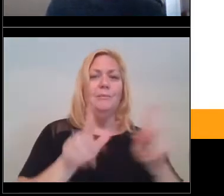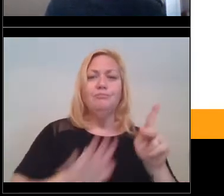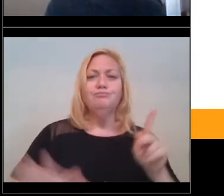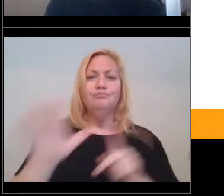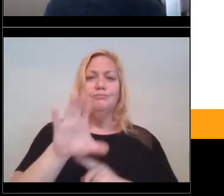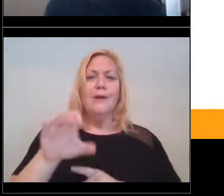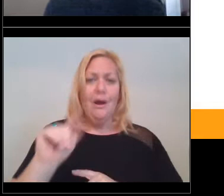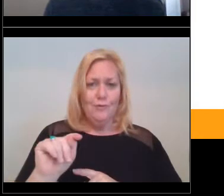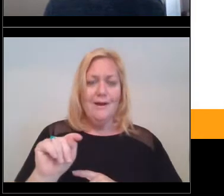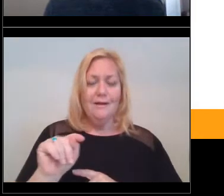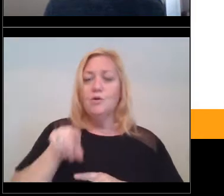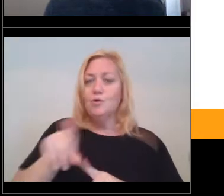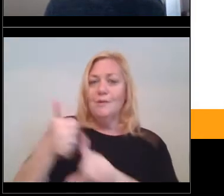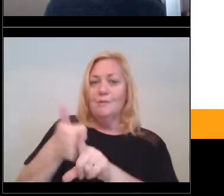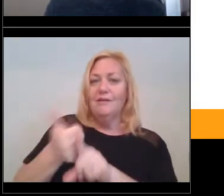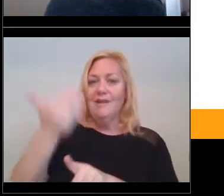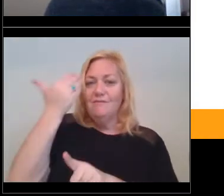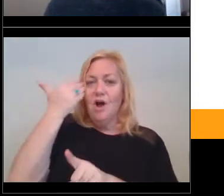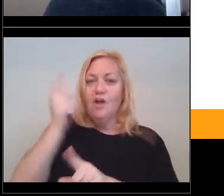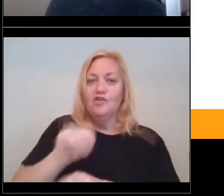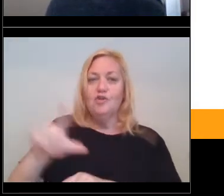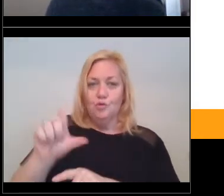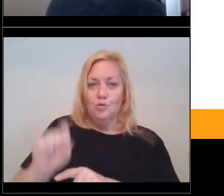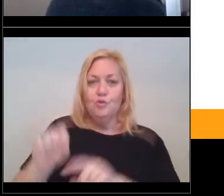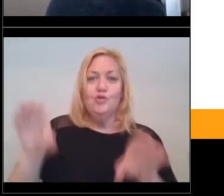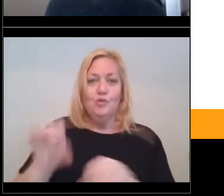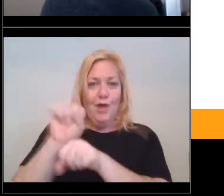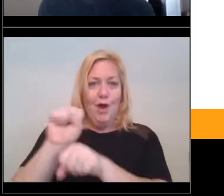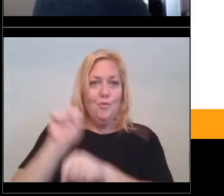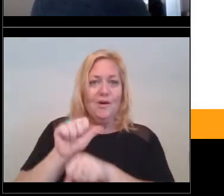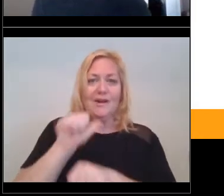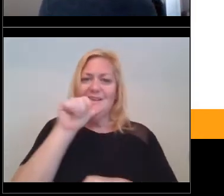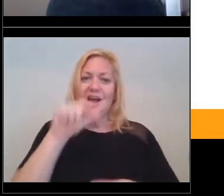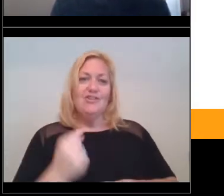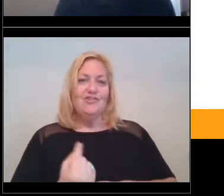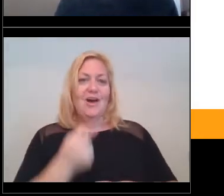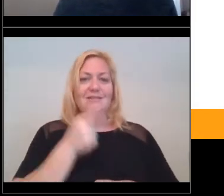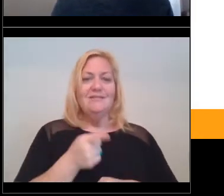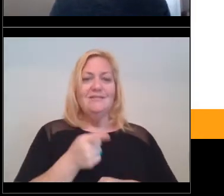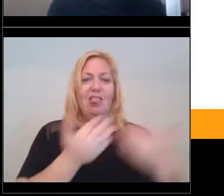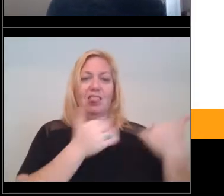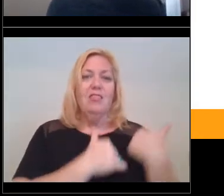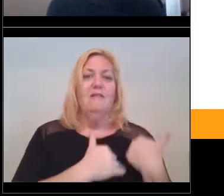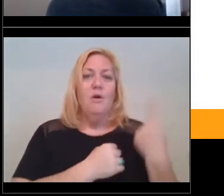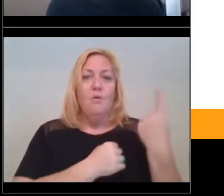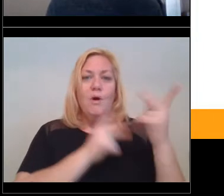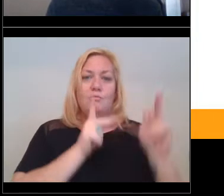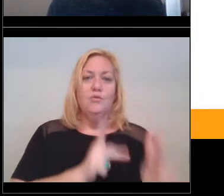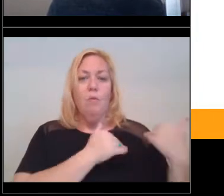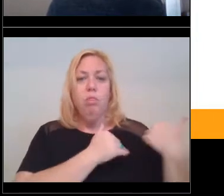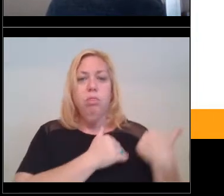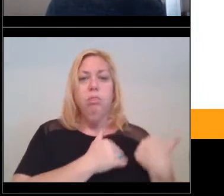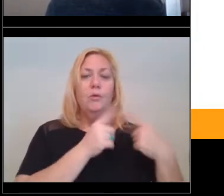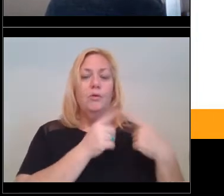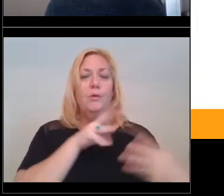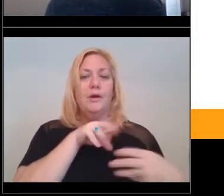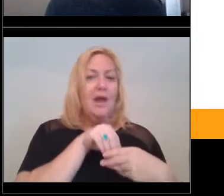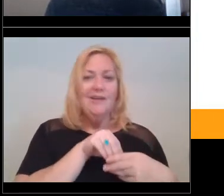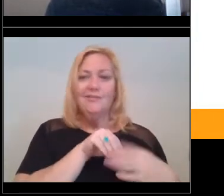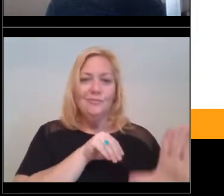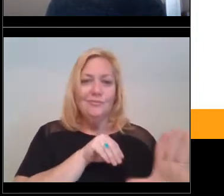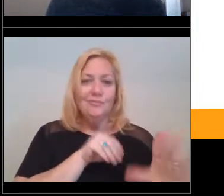Caltrans who have the knowledge and tools to do such work, so that it's not just falling on certain members' shoulders to engage